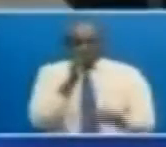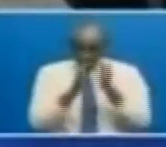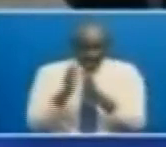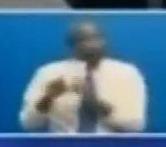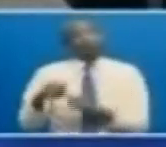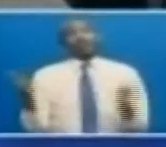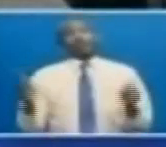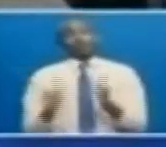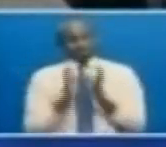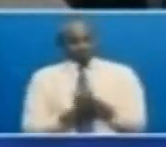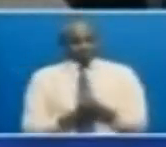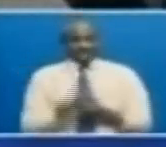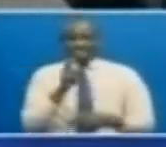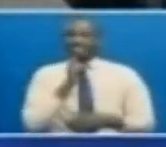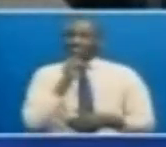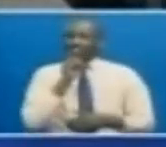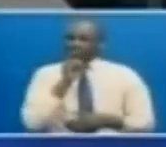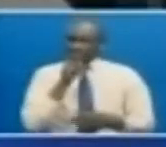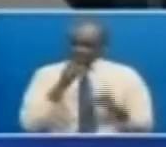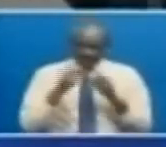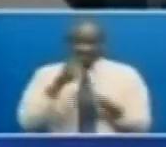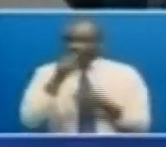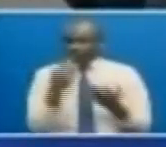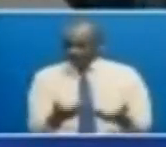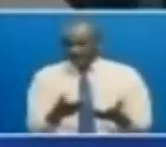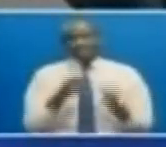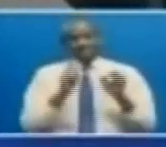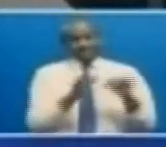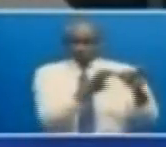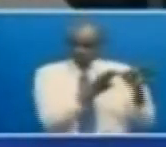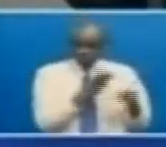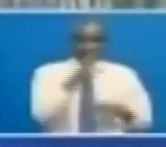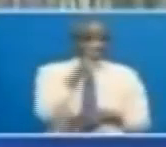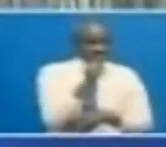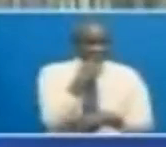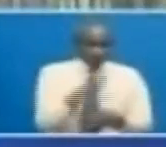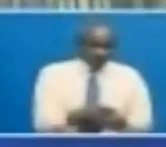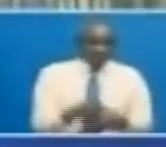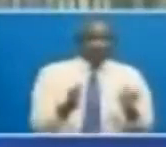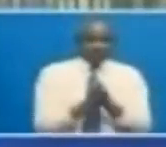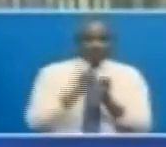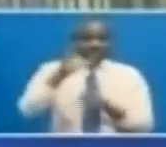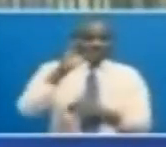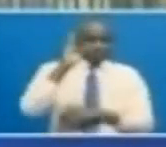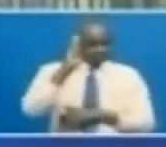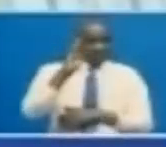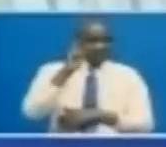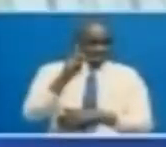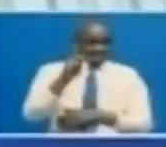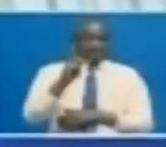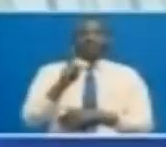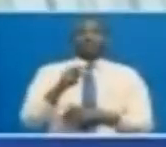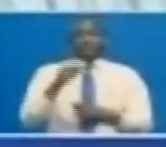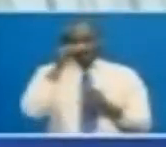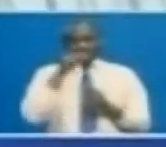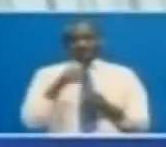manner. This directive comes just 3 weeks after Treasury CS Henry Rotich and Central Bank Governor Patrick Njoroge wrote